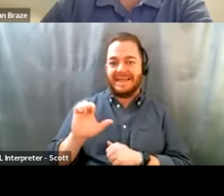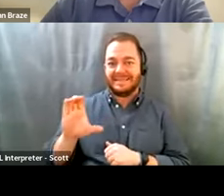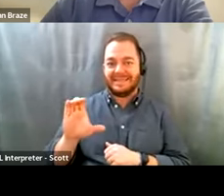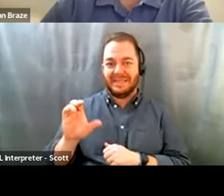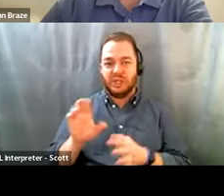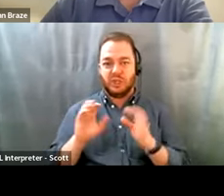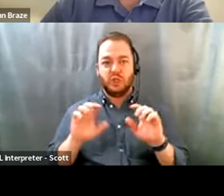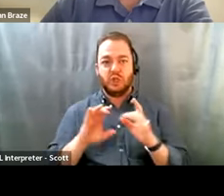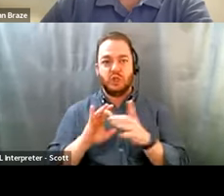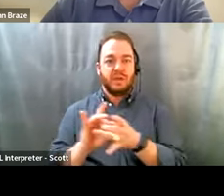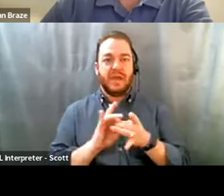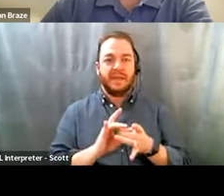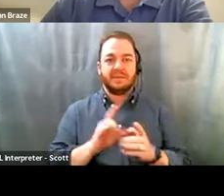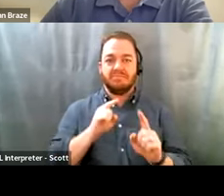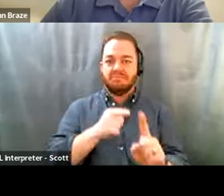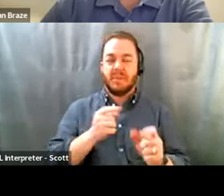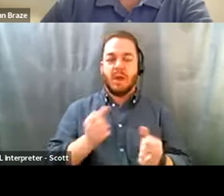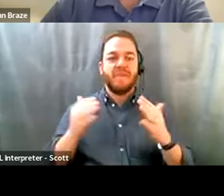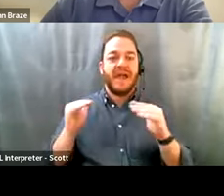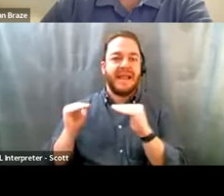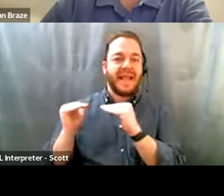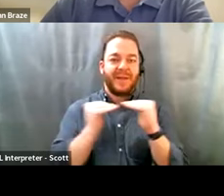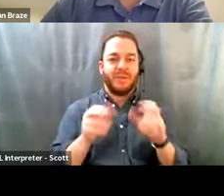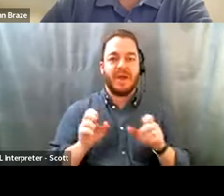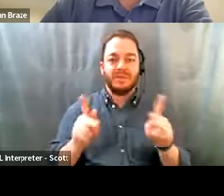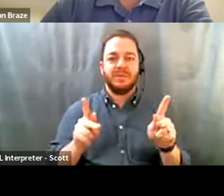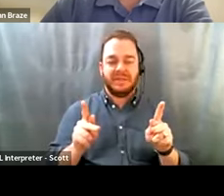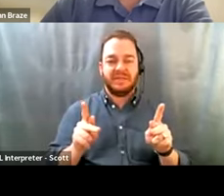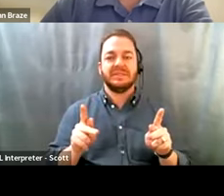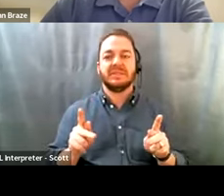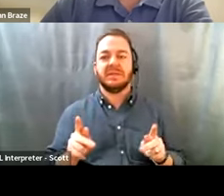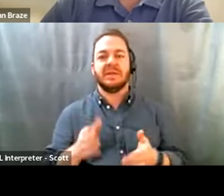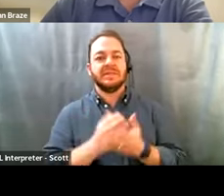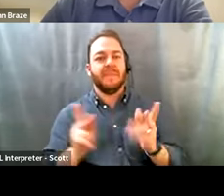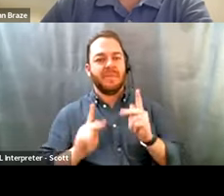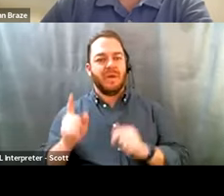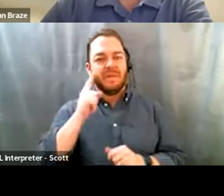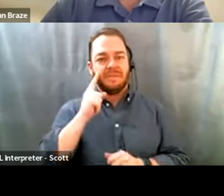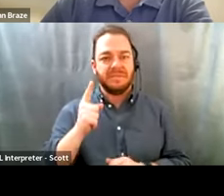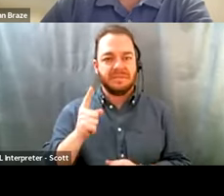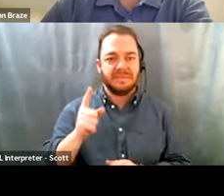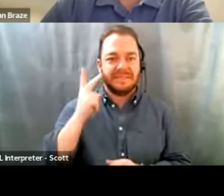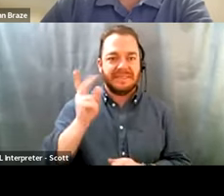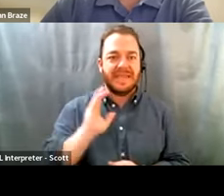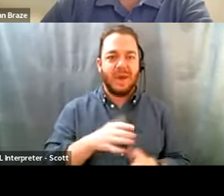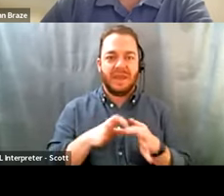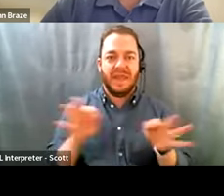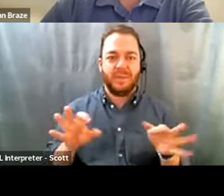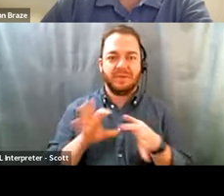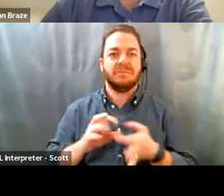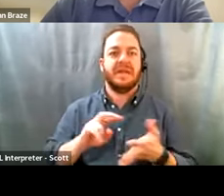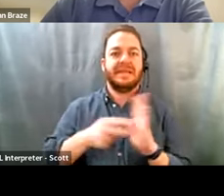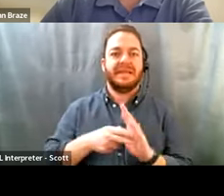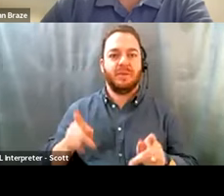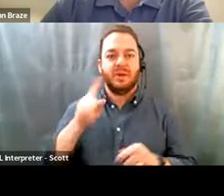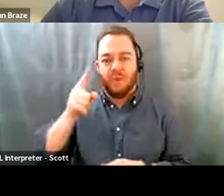providing equitable opportunities. It's not a set-asides program. I think when some people see that our language around intentional opportunities